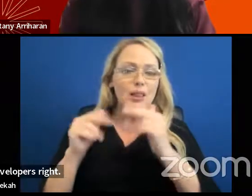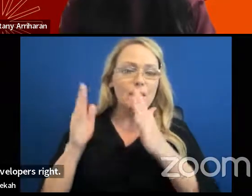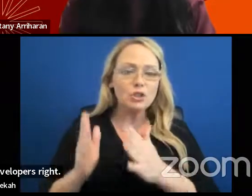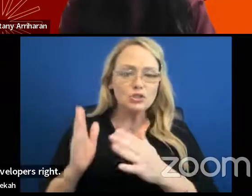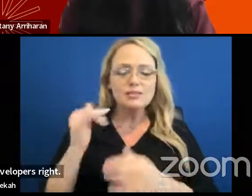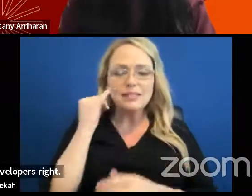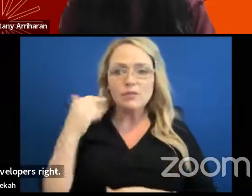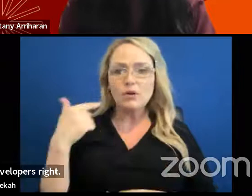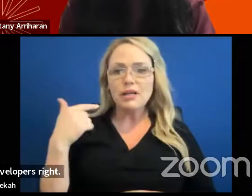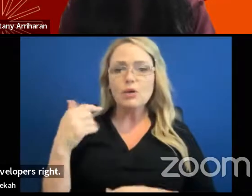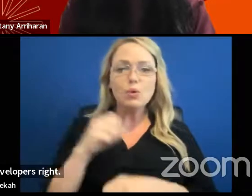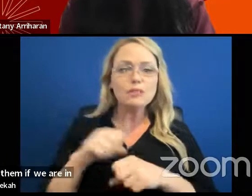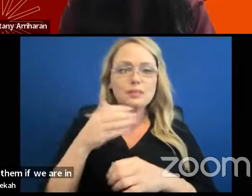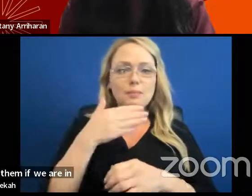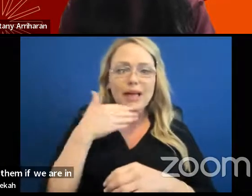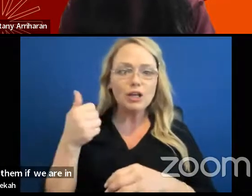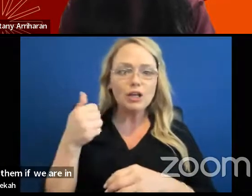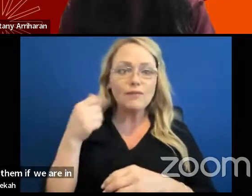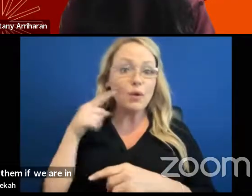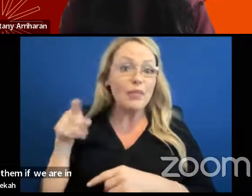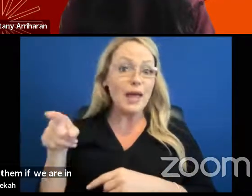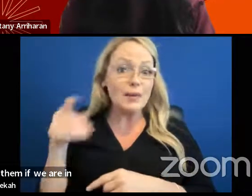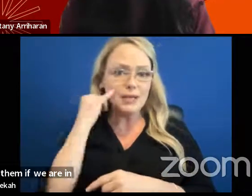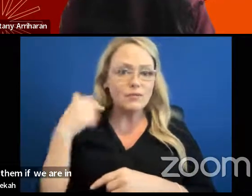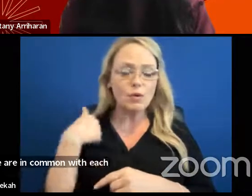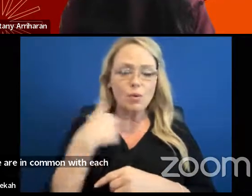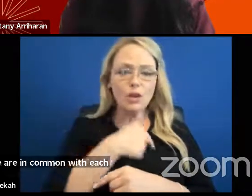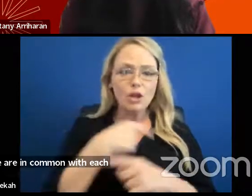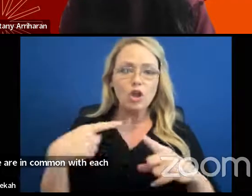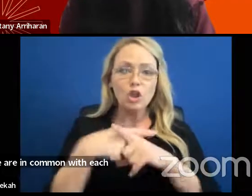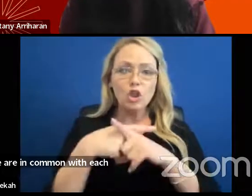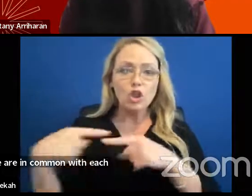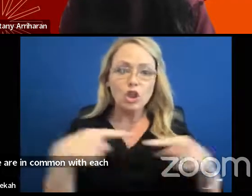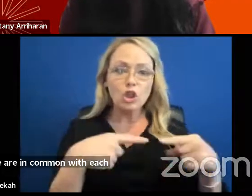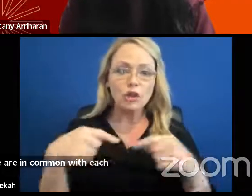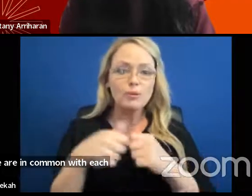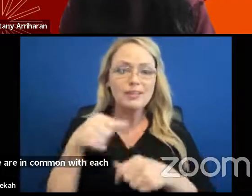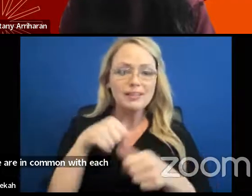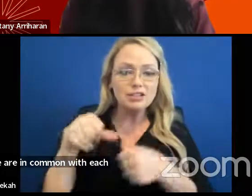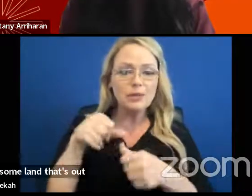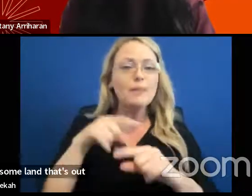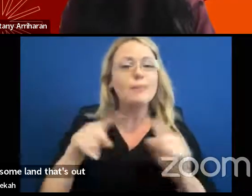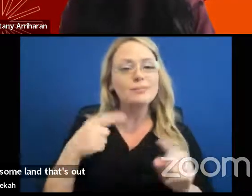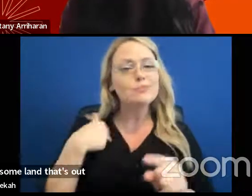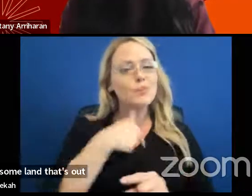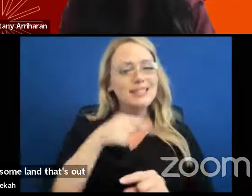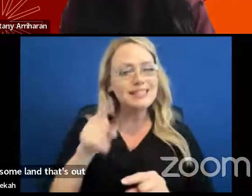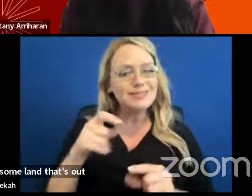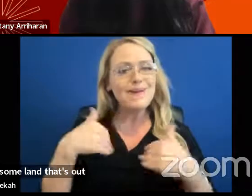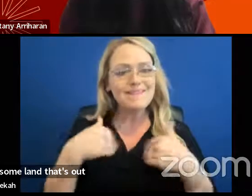in conflict with each other, but really we need to have some land that's out of the